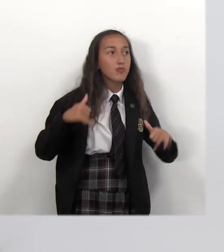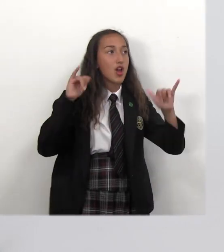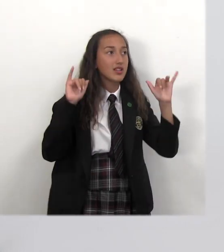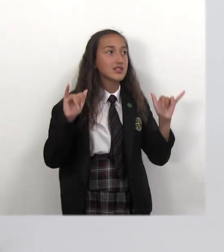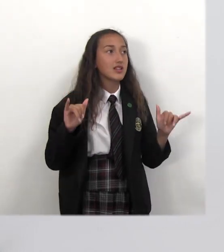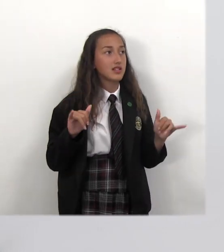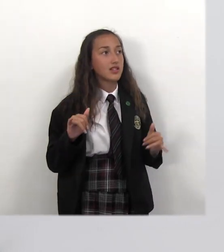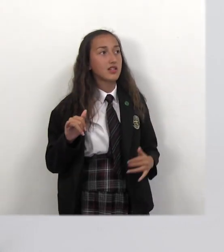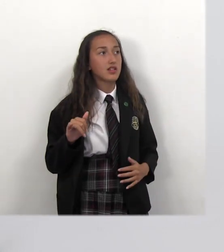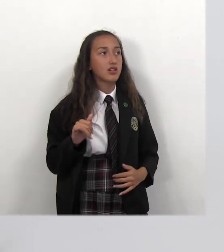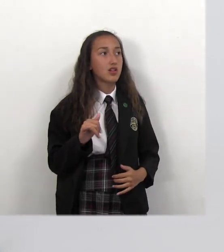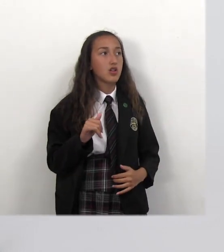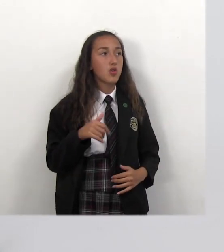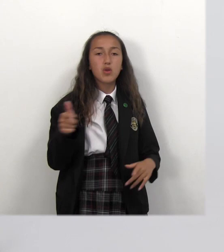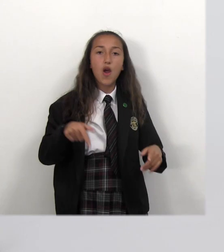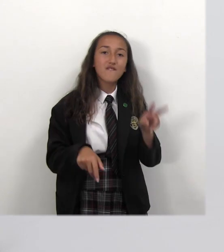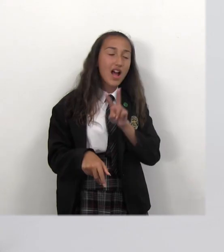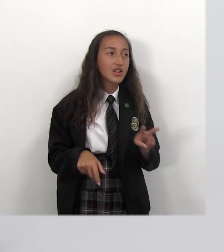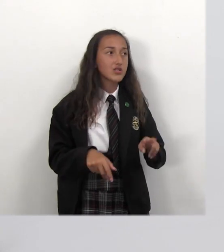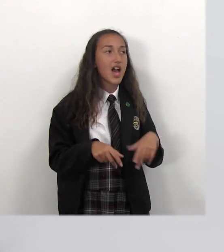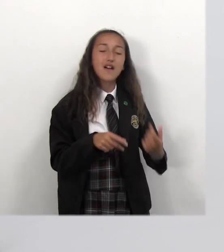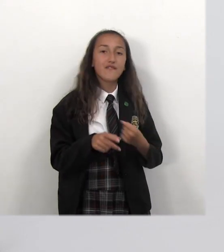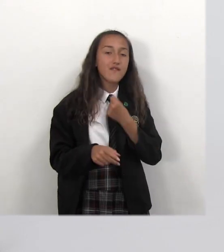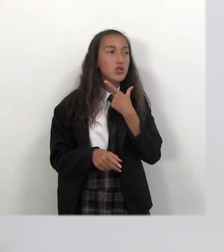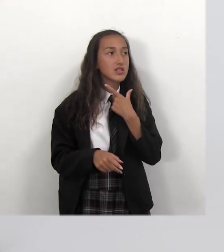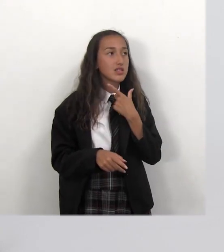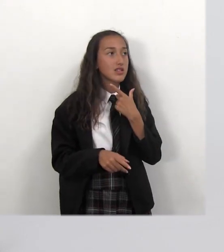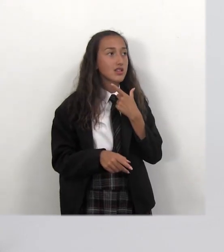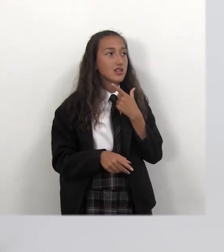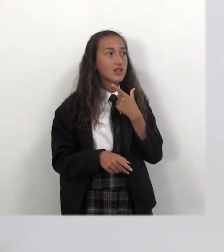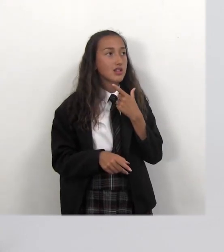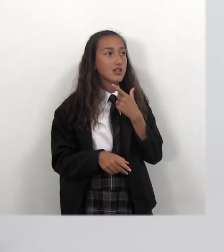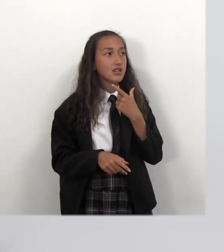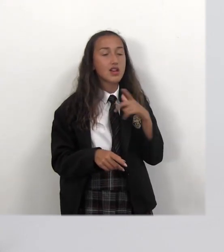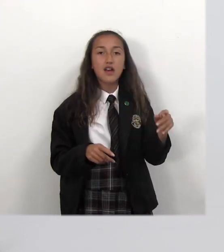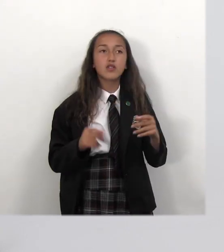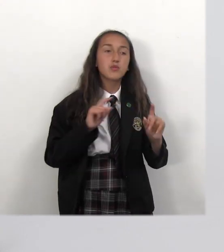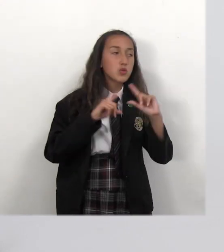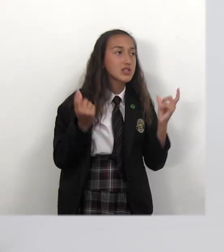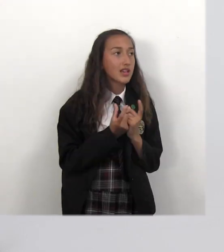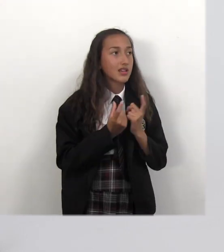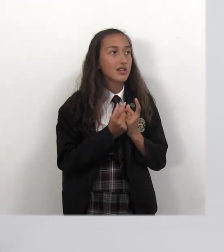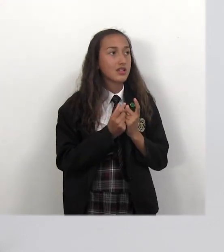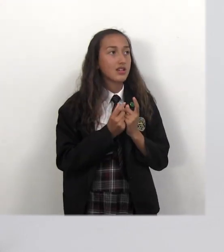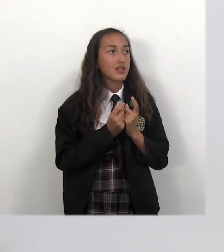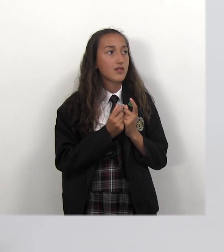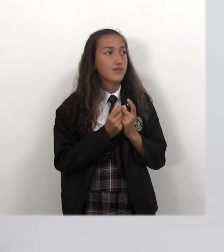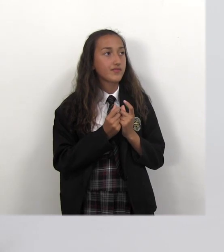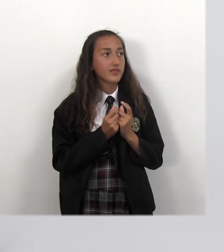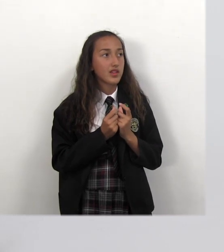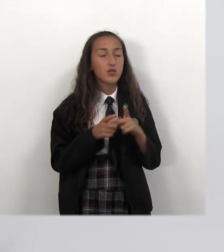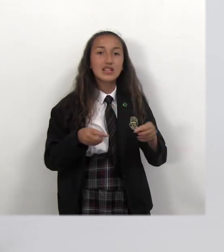We want our children to know they are valued, have a voice, and can positively contribute to their communities. We